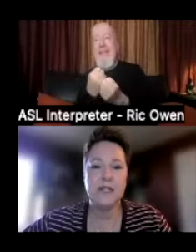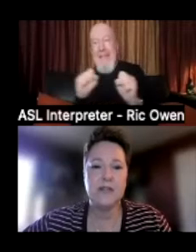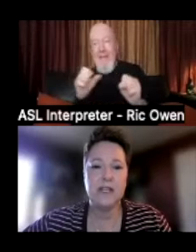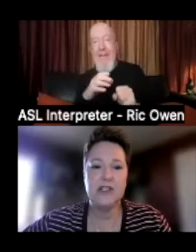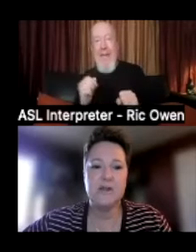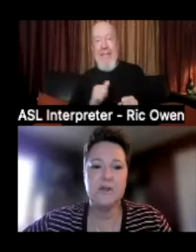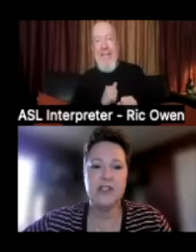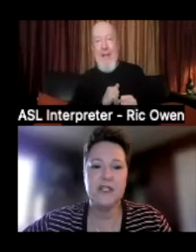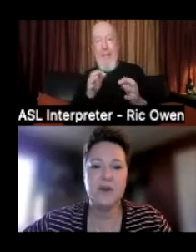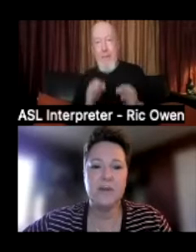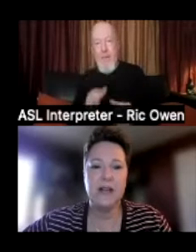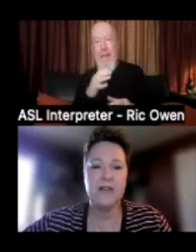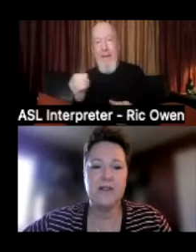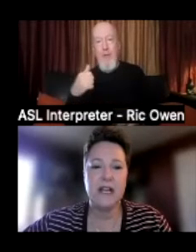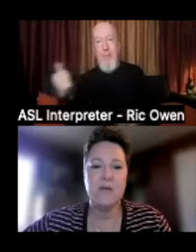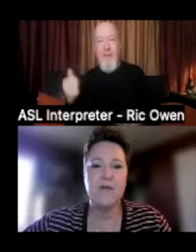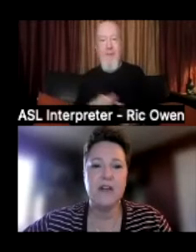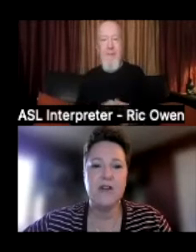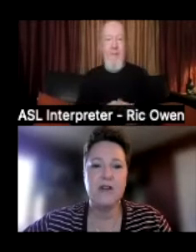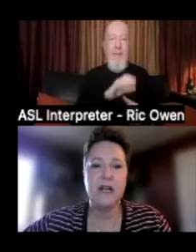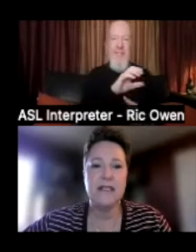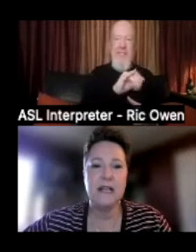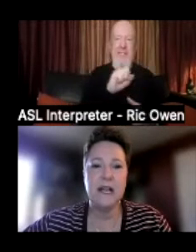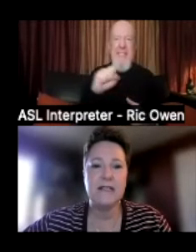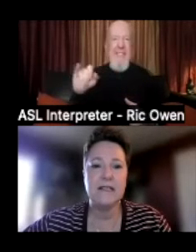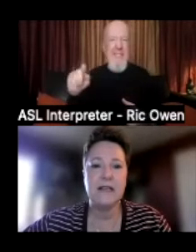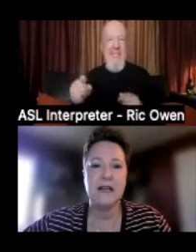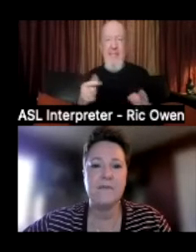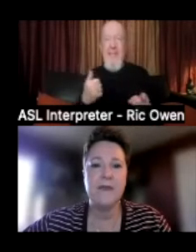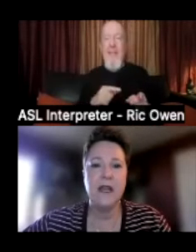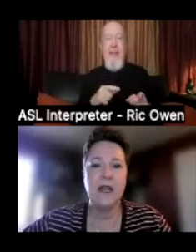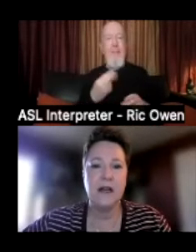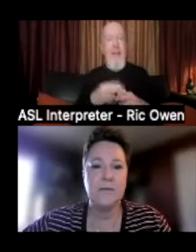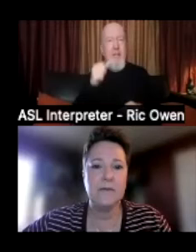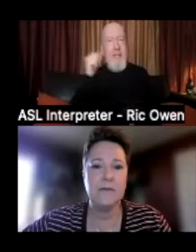and Transportation, which I spoke about yesterday, and we've been utilizing as the